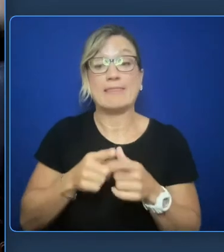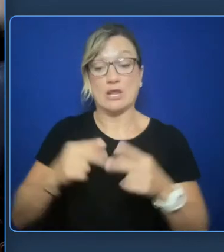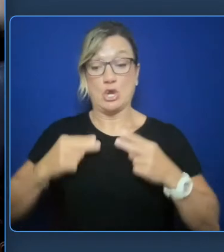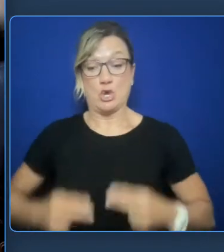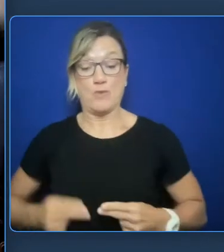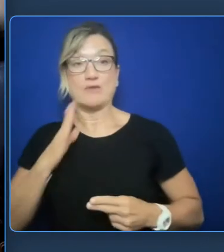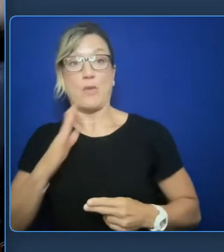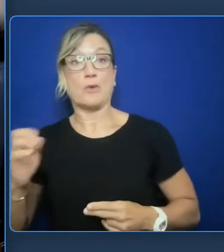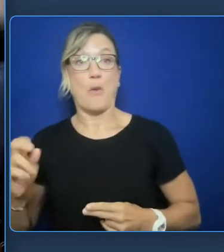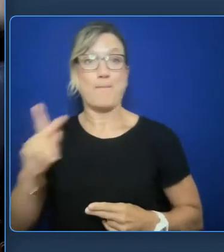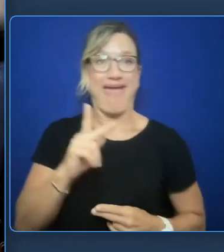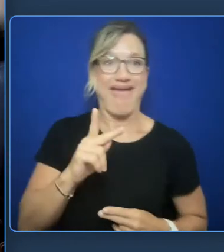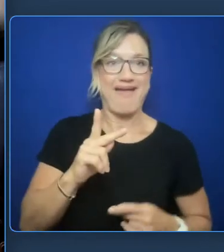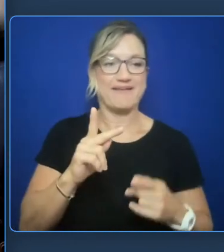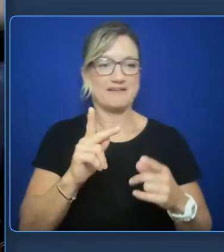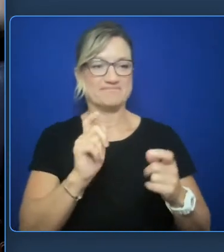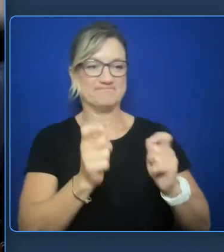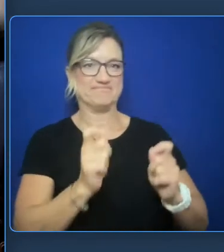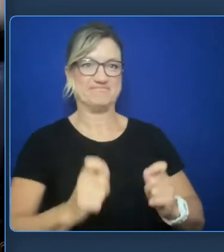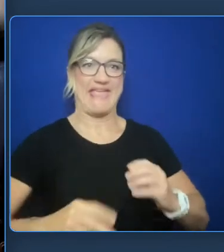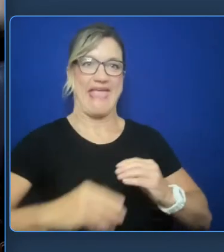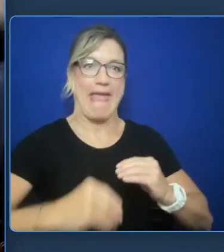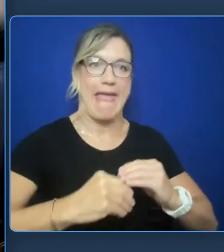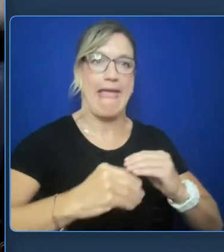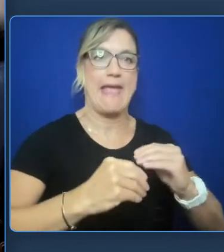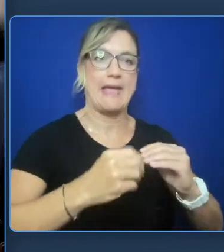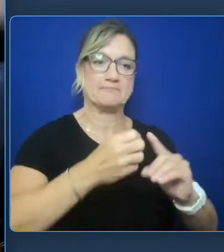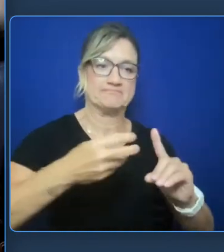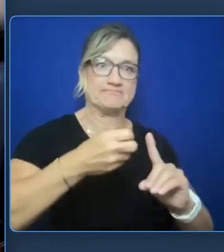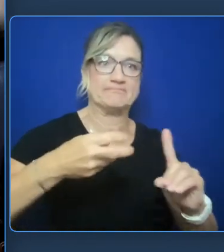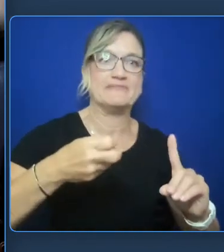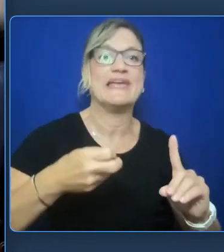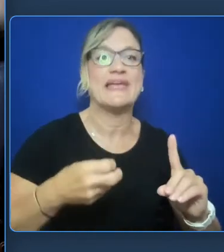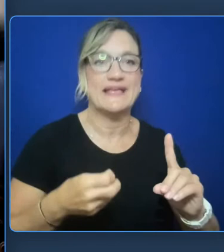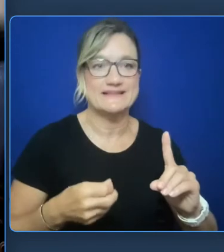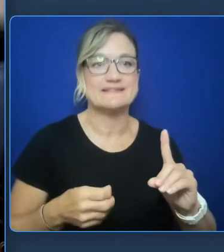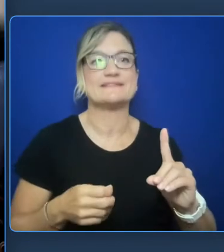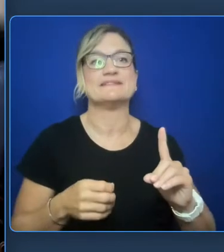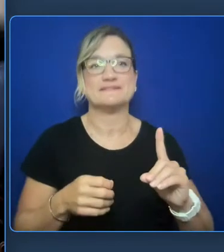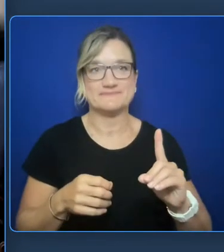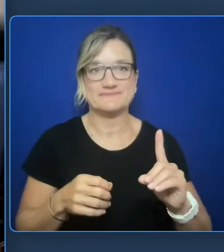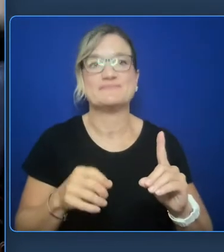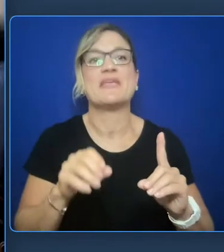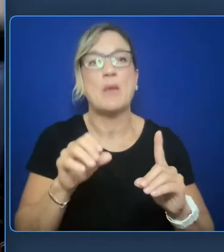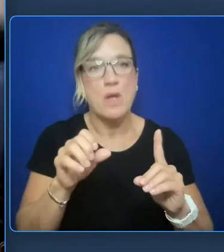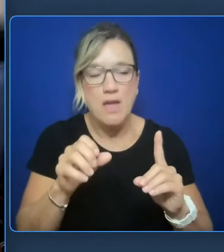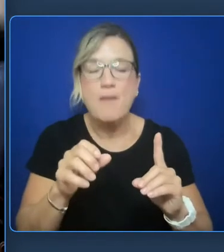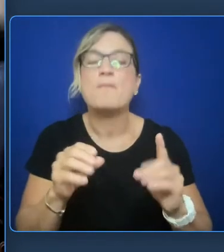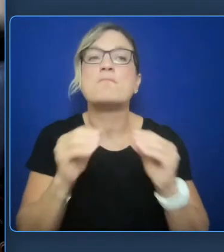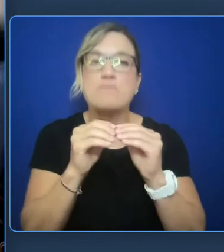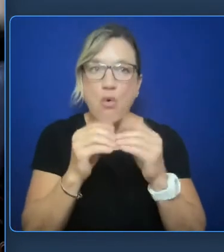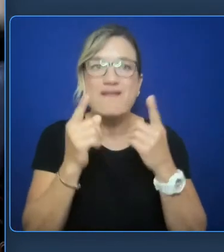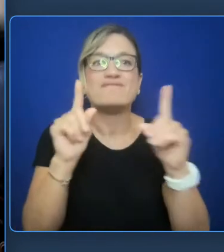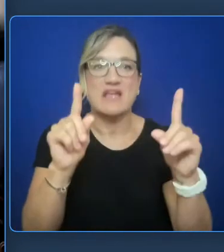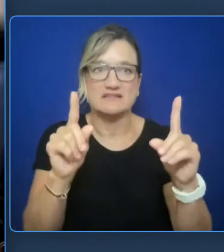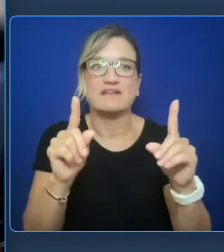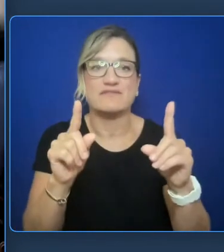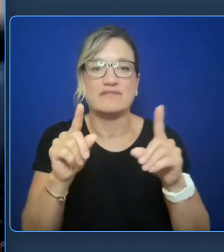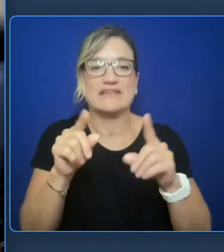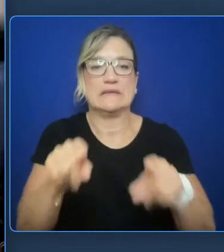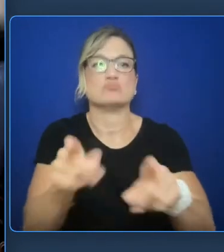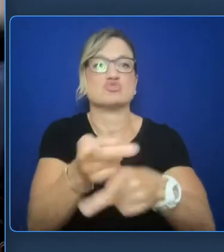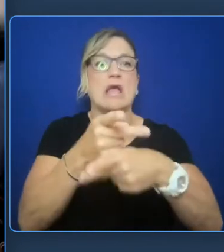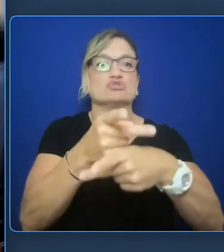humans will go back and add to those descriptions. Awesome. So it's going to make them way more effective. Possibly. And productive, and being